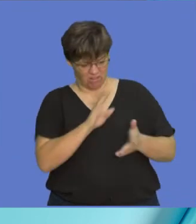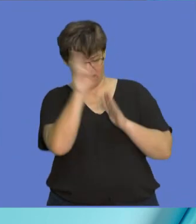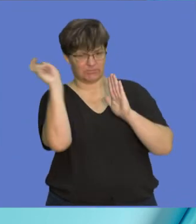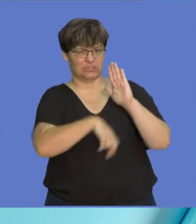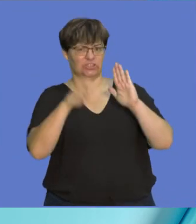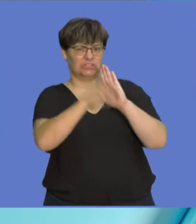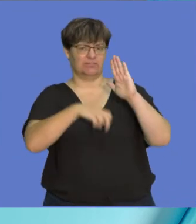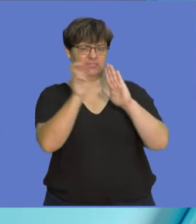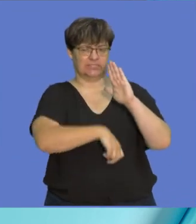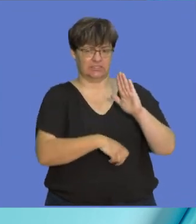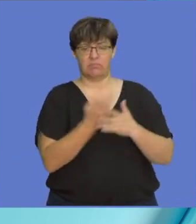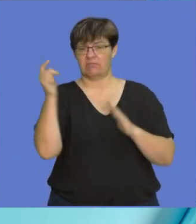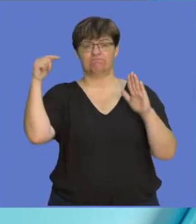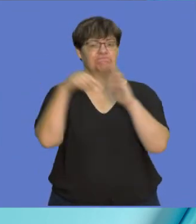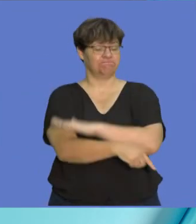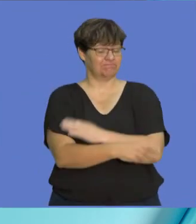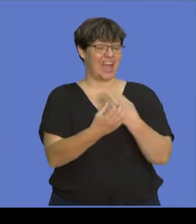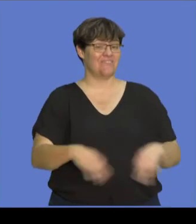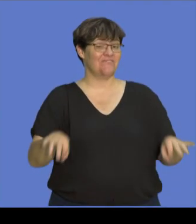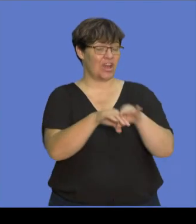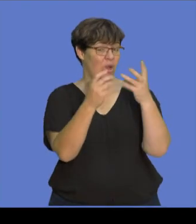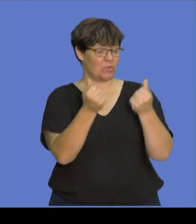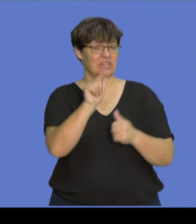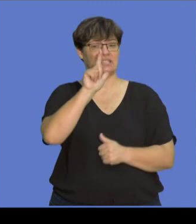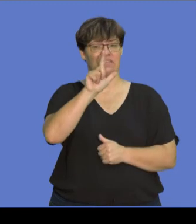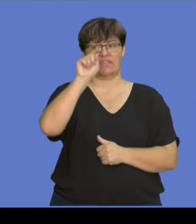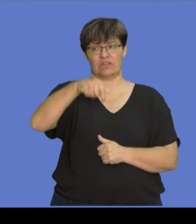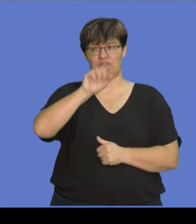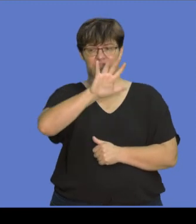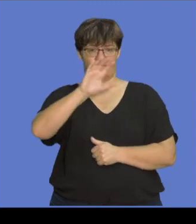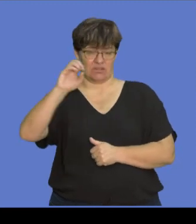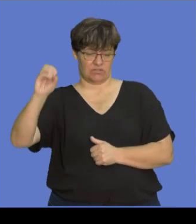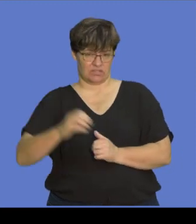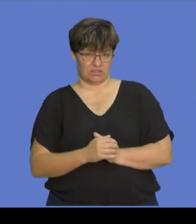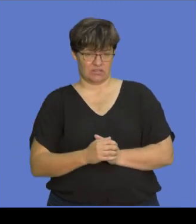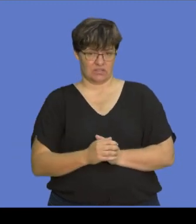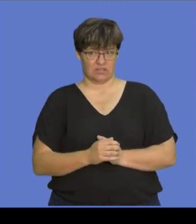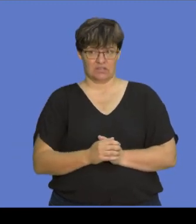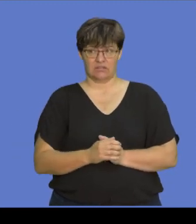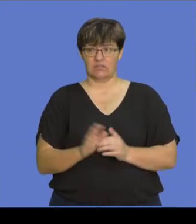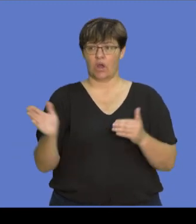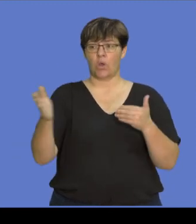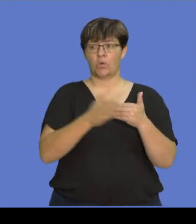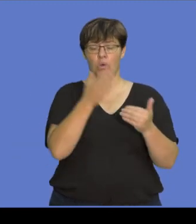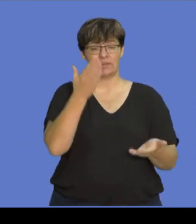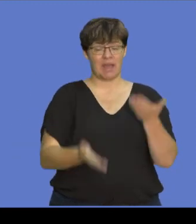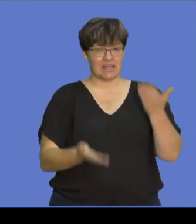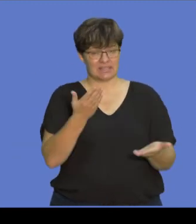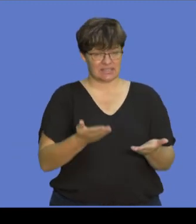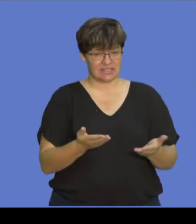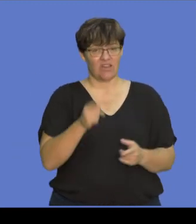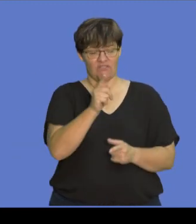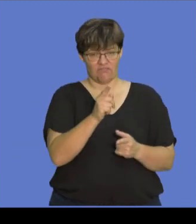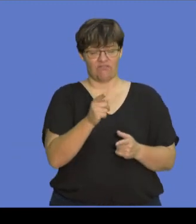theft. You lost to the value of 7,500, and watch, guys, you are given the closing balance for your finished